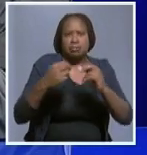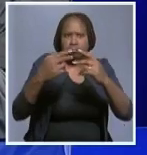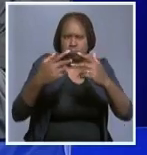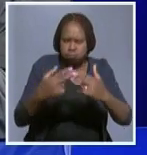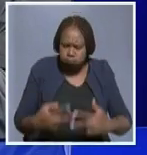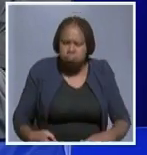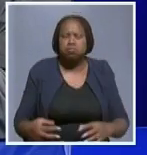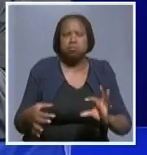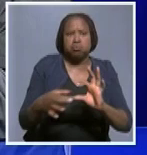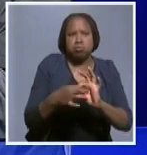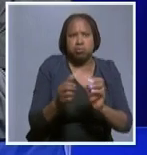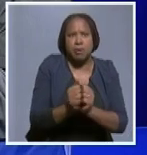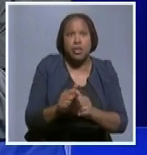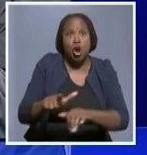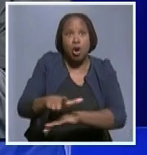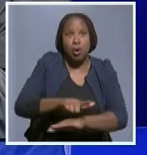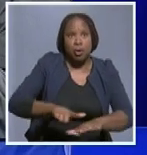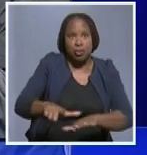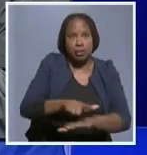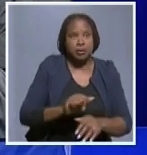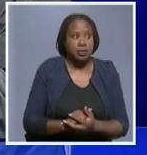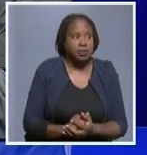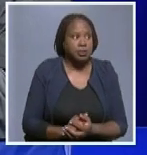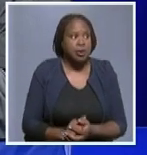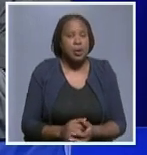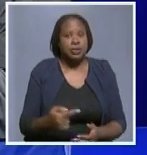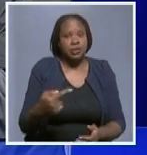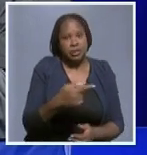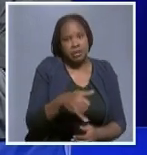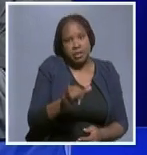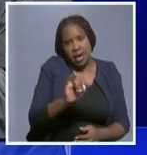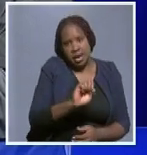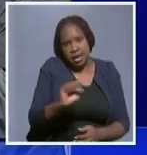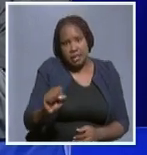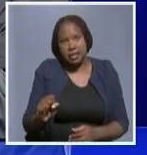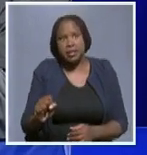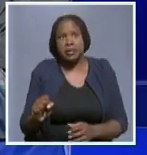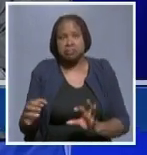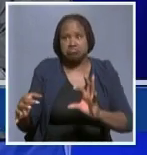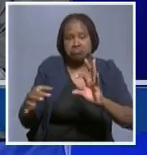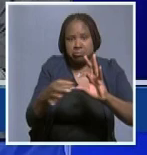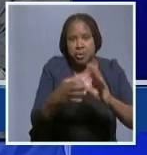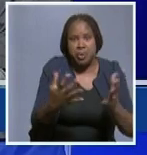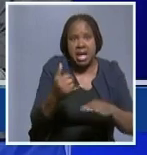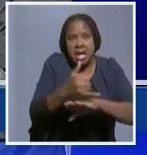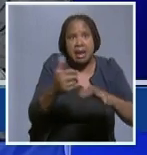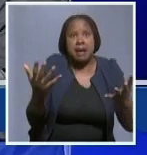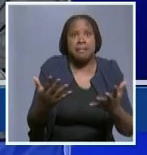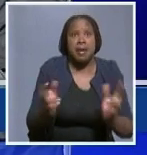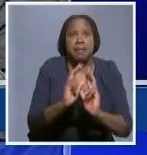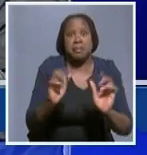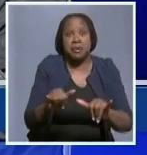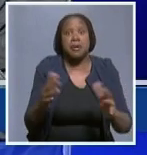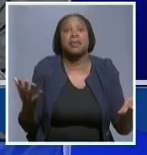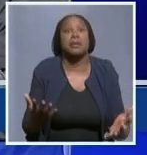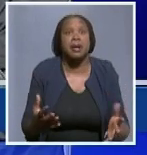location. Now, with that, you need to have GIS coordinates in terms of where these areas are or where these people are living